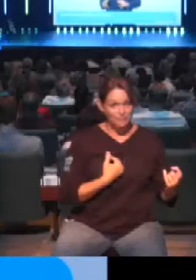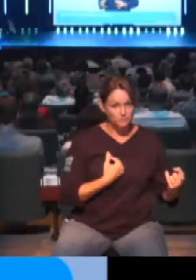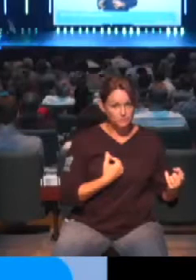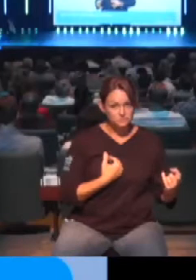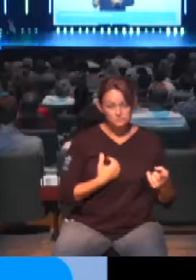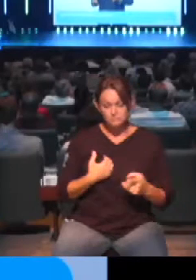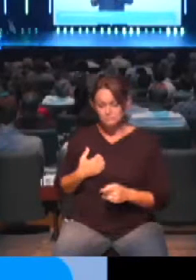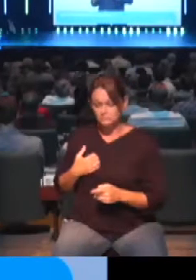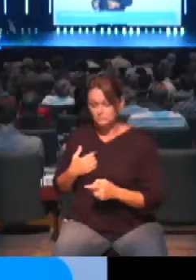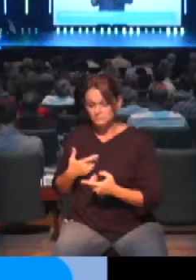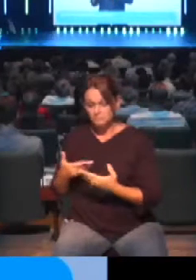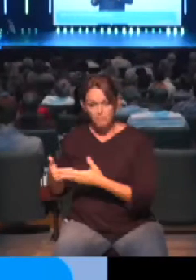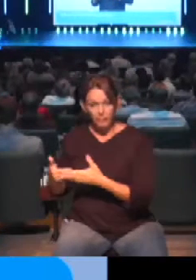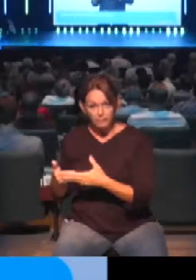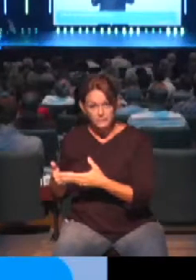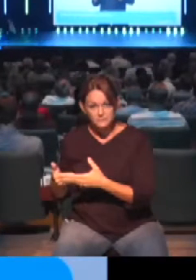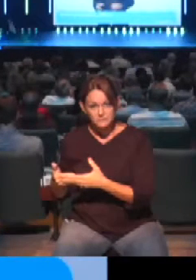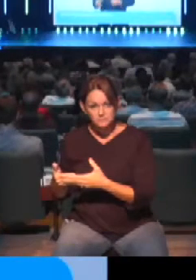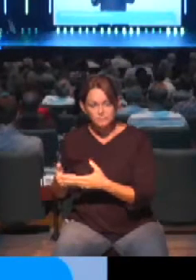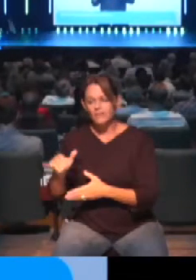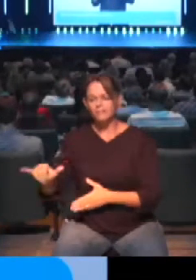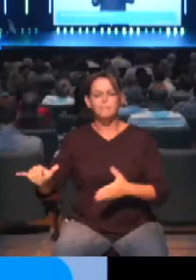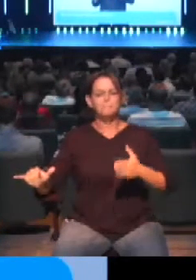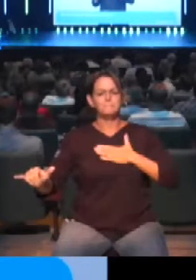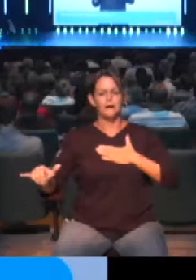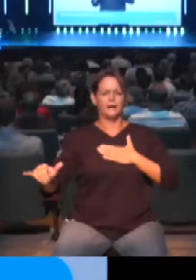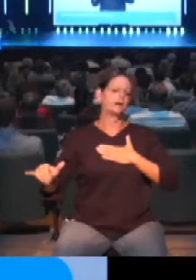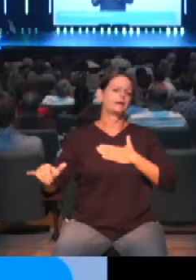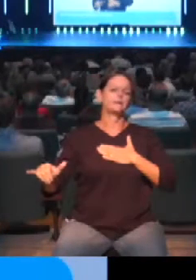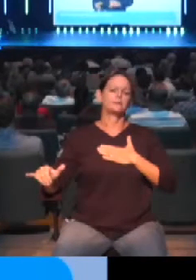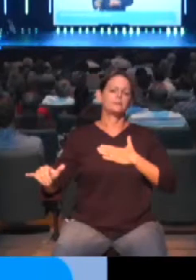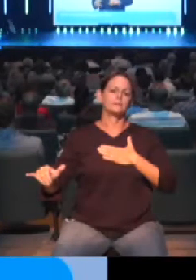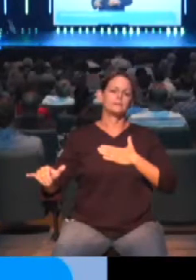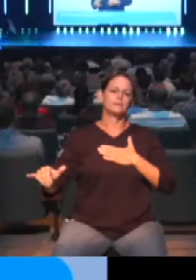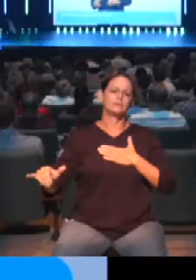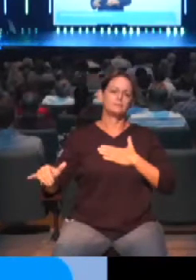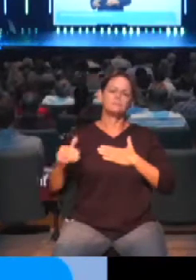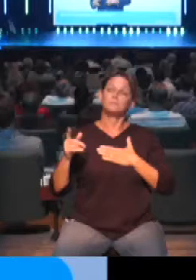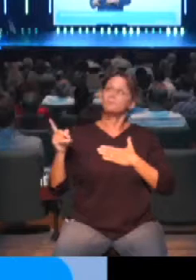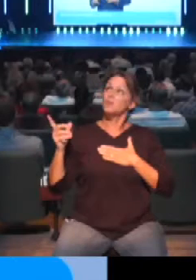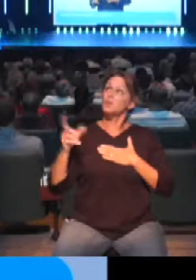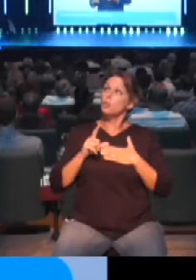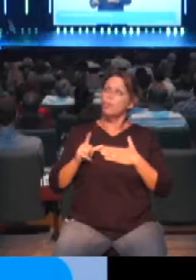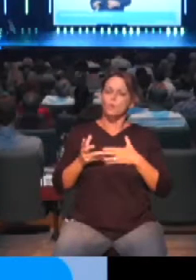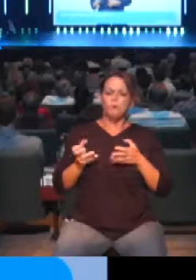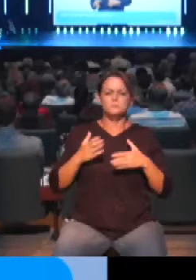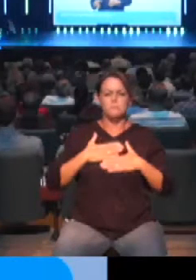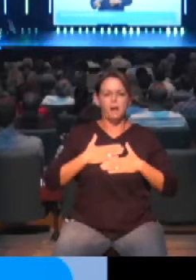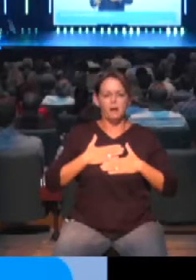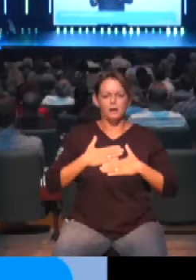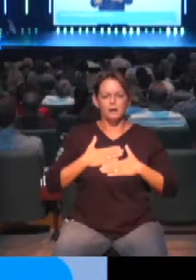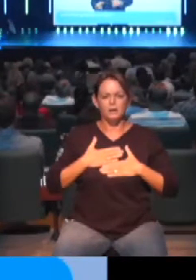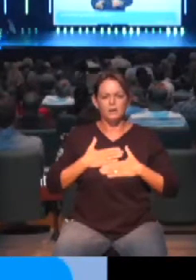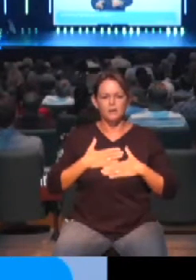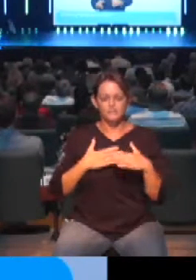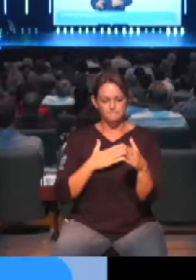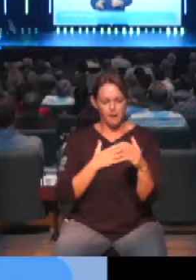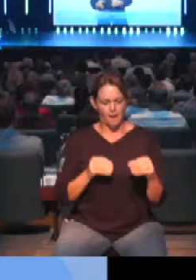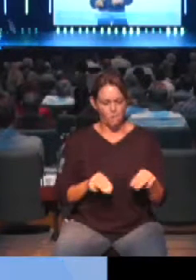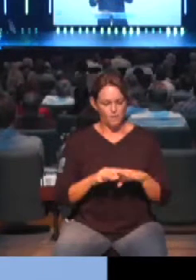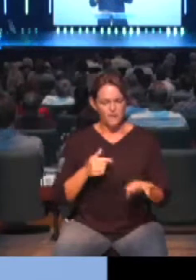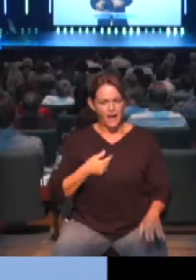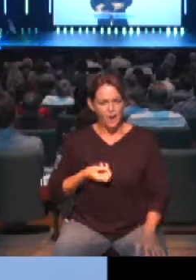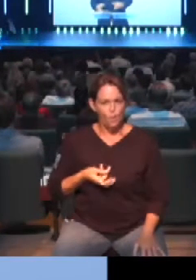three words, "it is mine." It literally means it's my